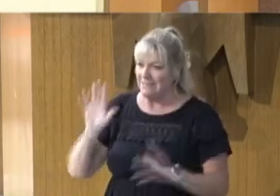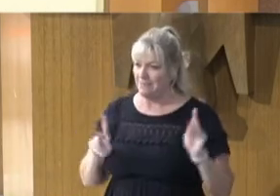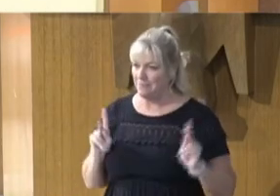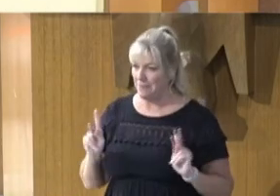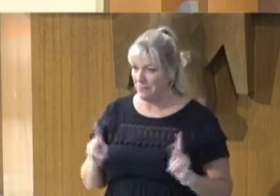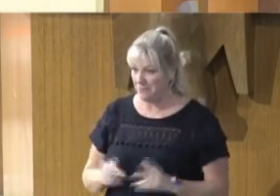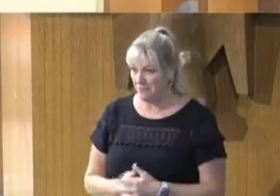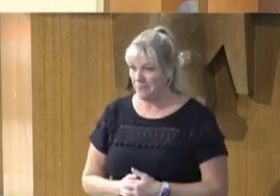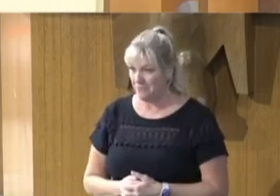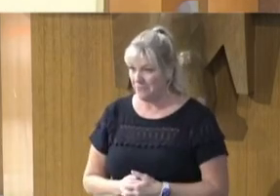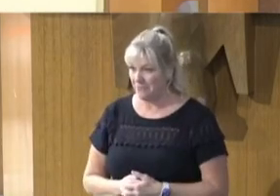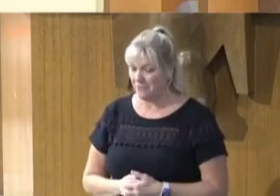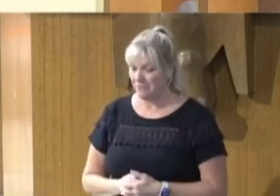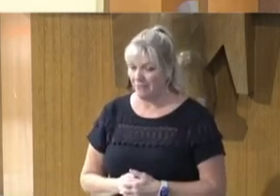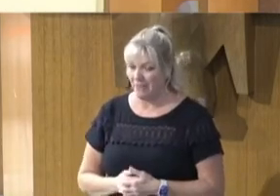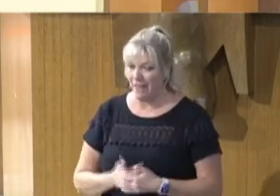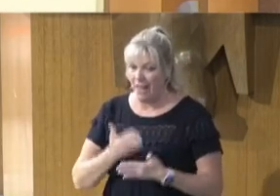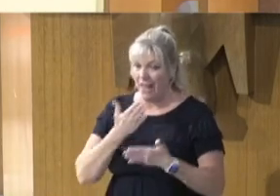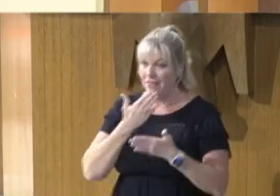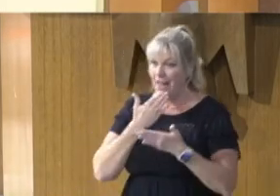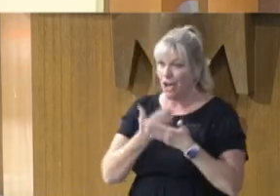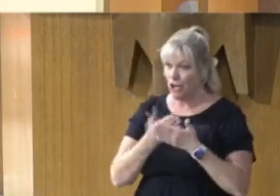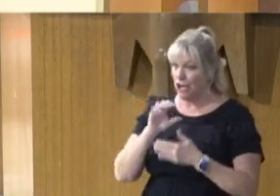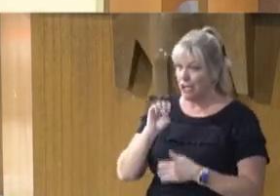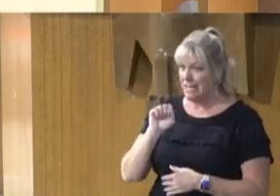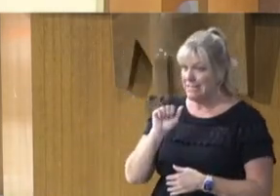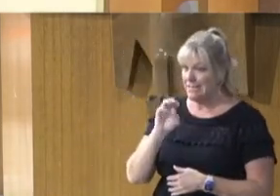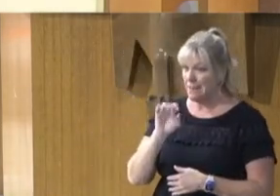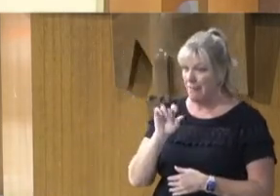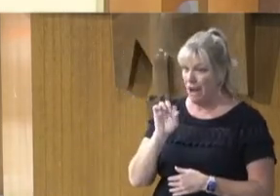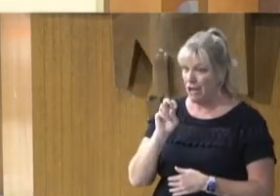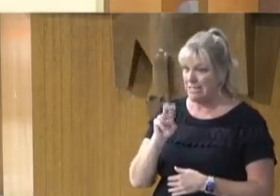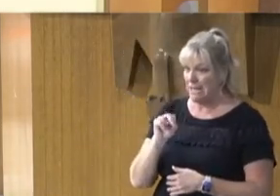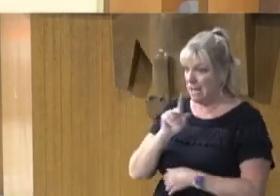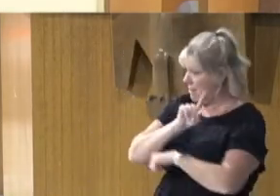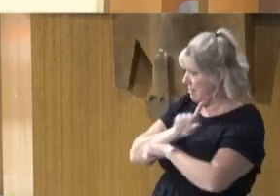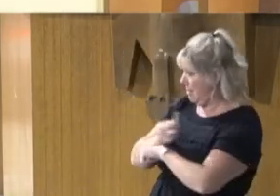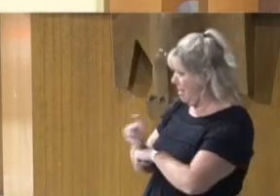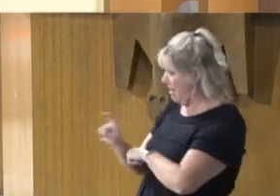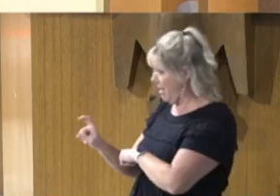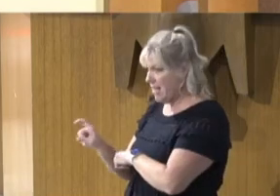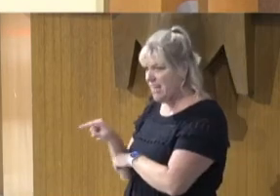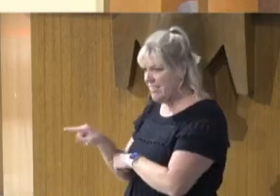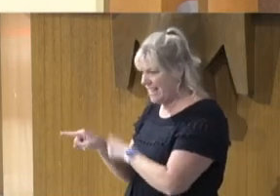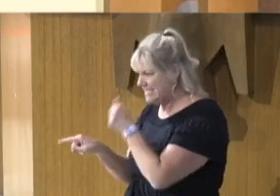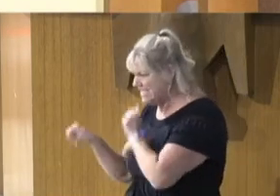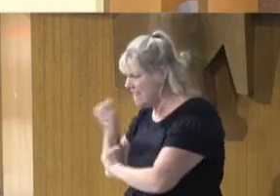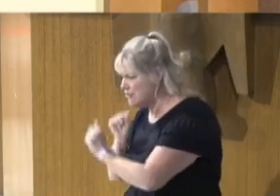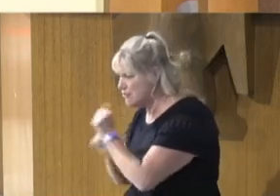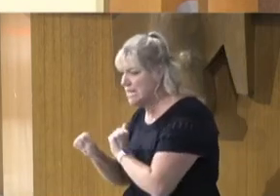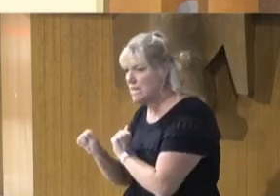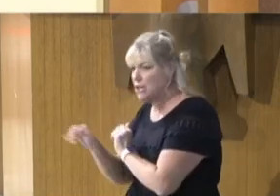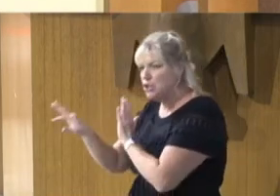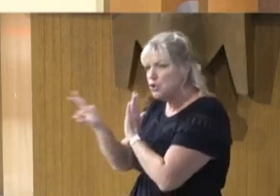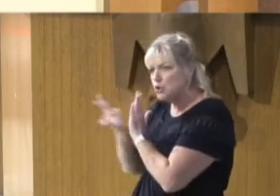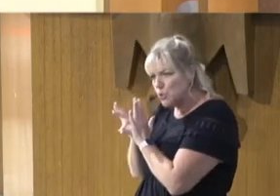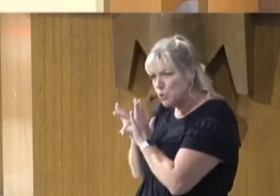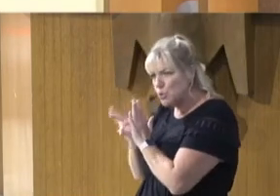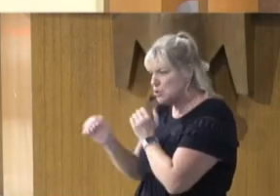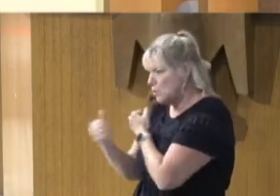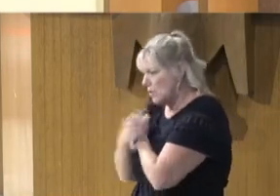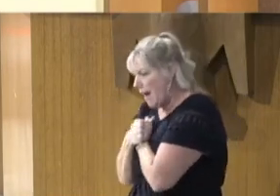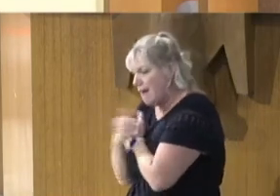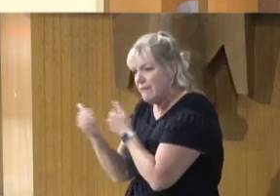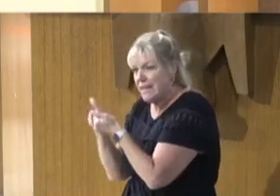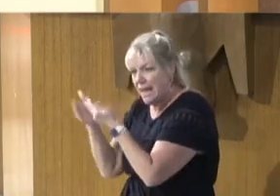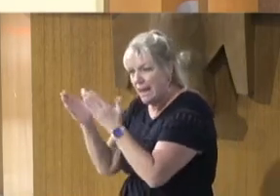The Good Samaritan comes near to suffering because he's choosing to love his neighbor as himself. He's choosing to treat another